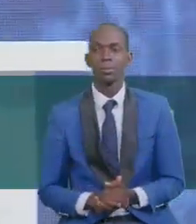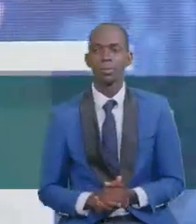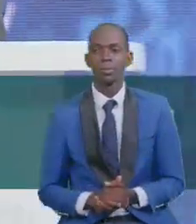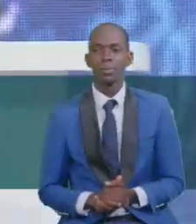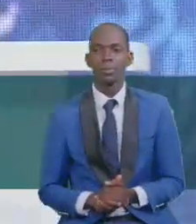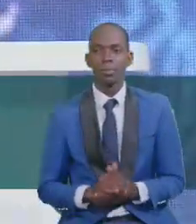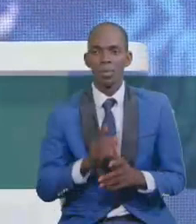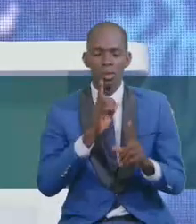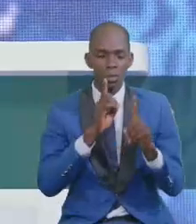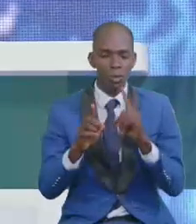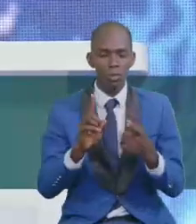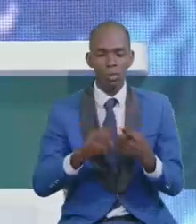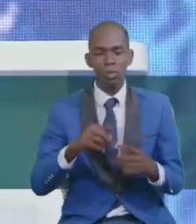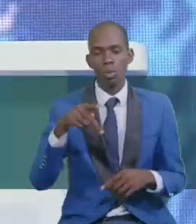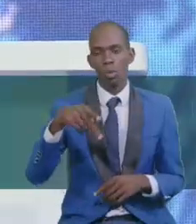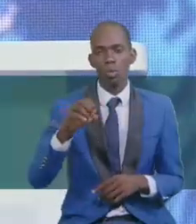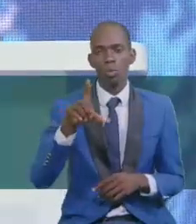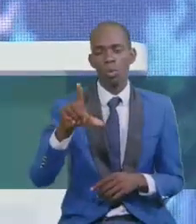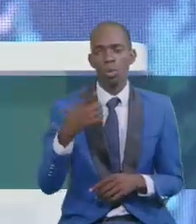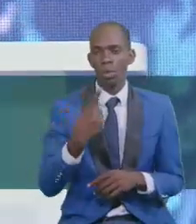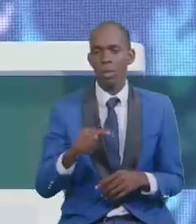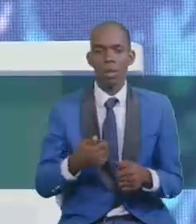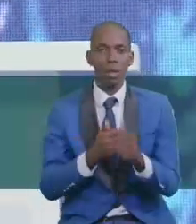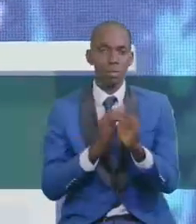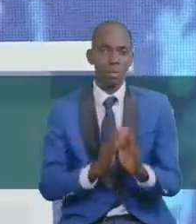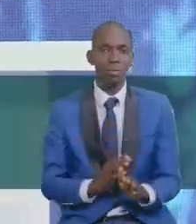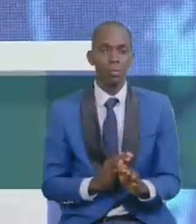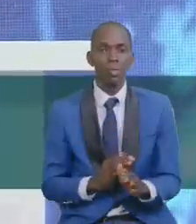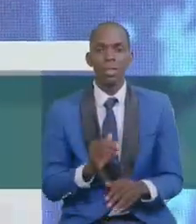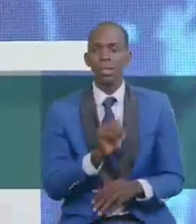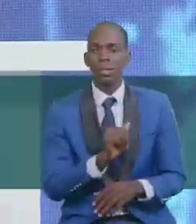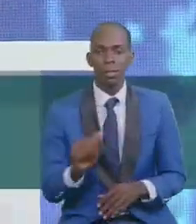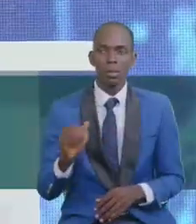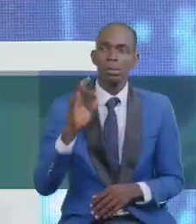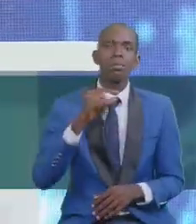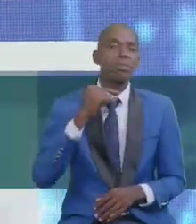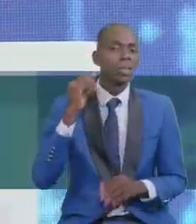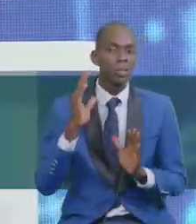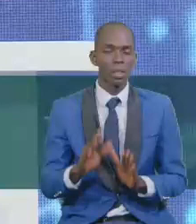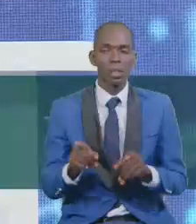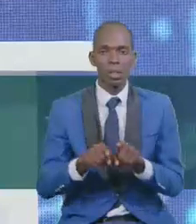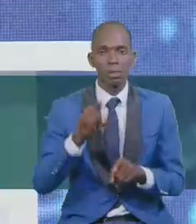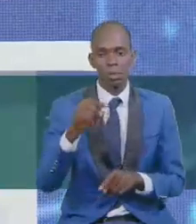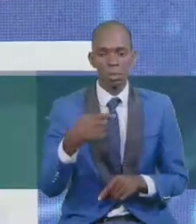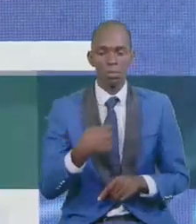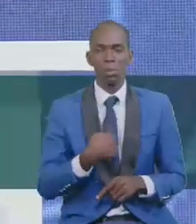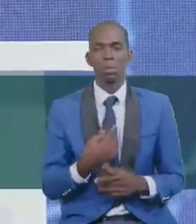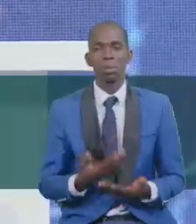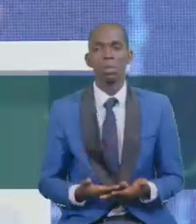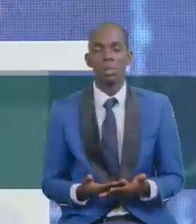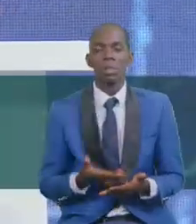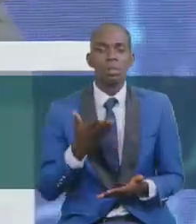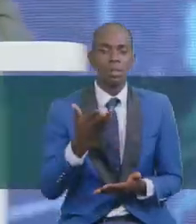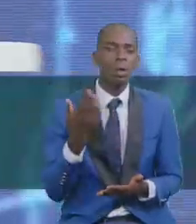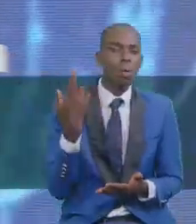Talking to Paul the apostle, a minister like you, like me, there were difficulties in